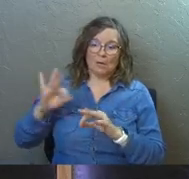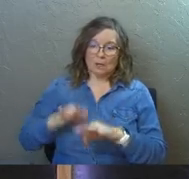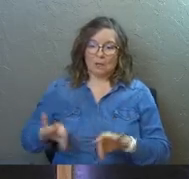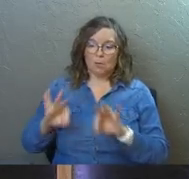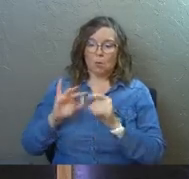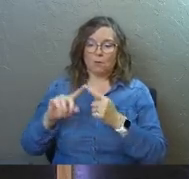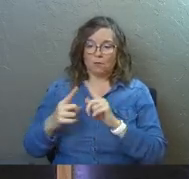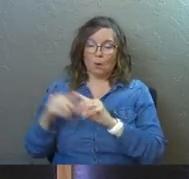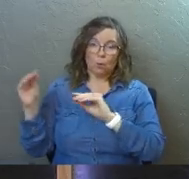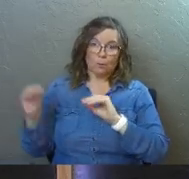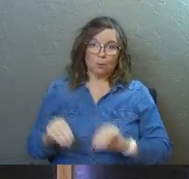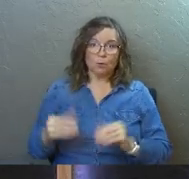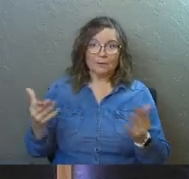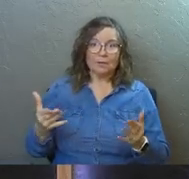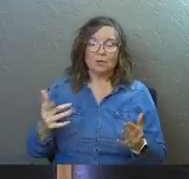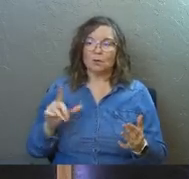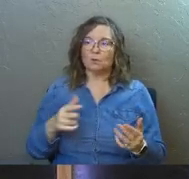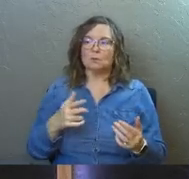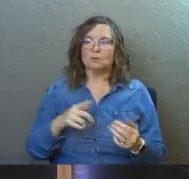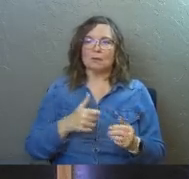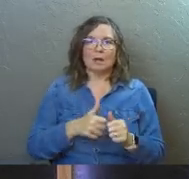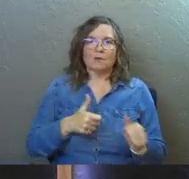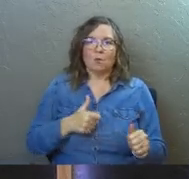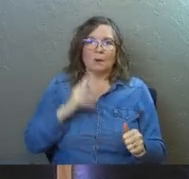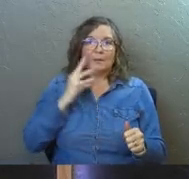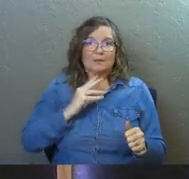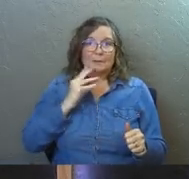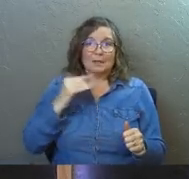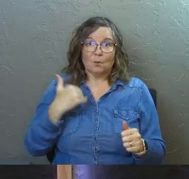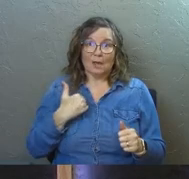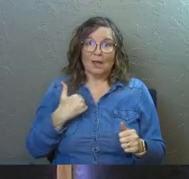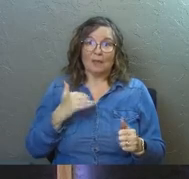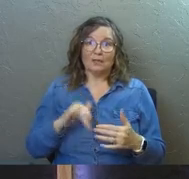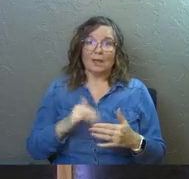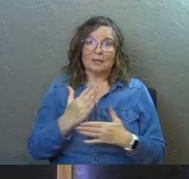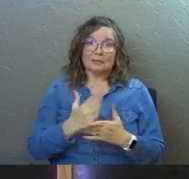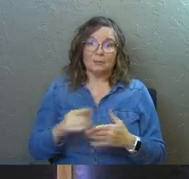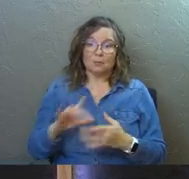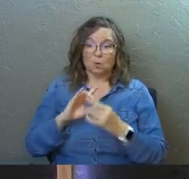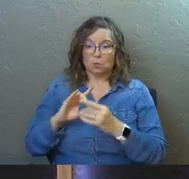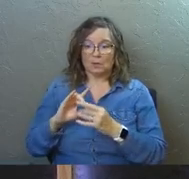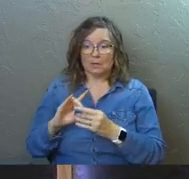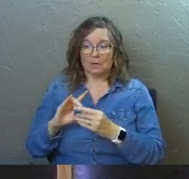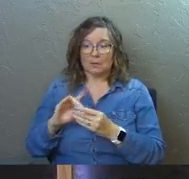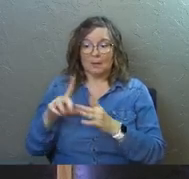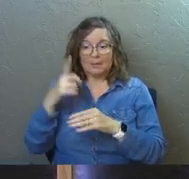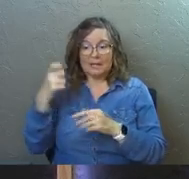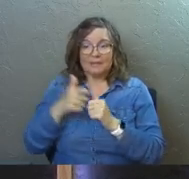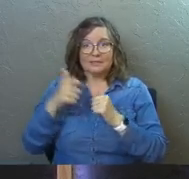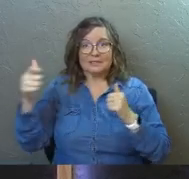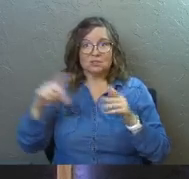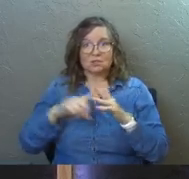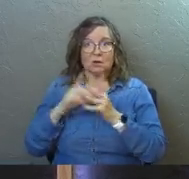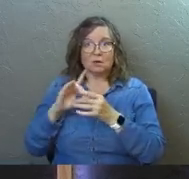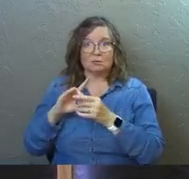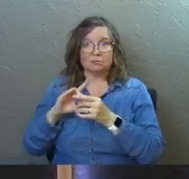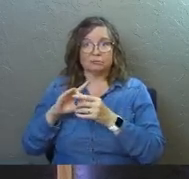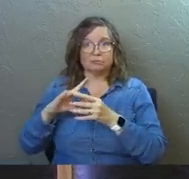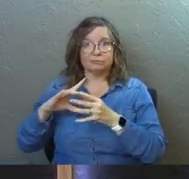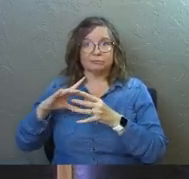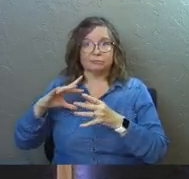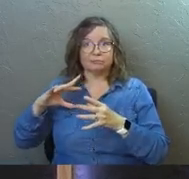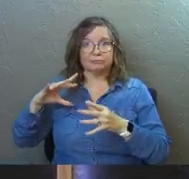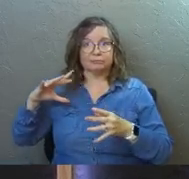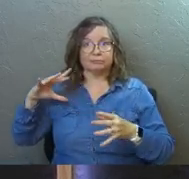important friendships, and we moved here. It was just an unavoidable experience that we had that some of those relationships, because of the distance, started to